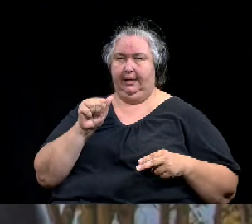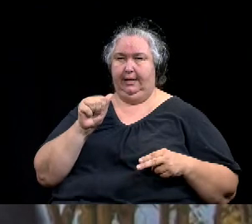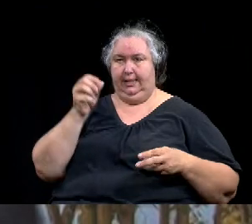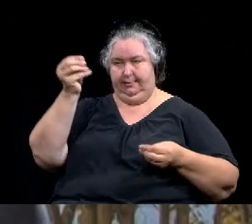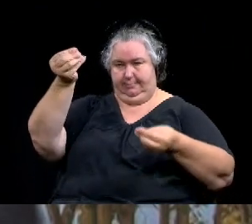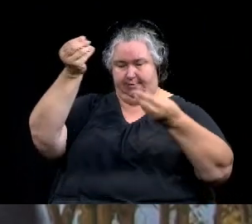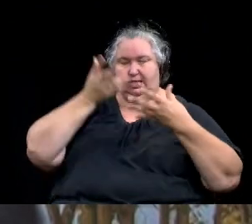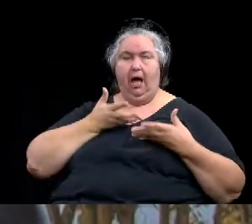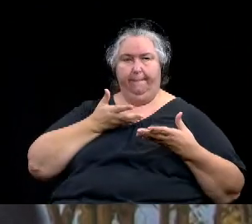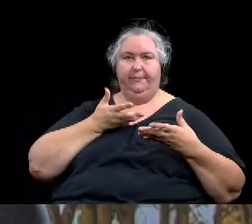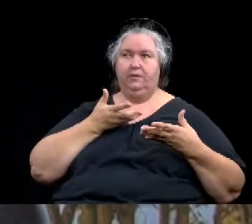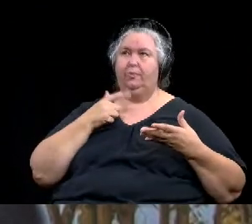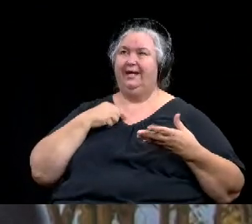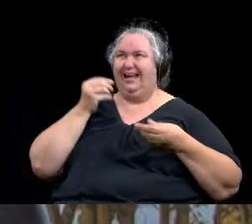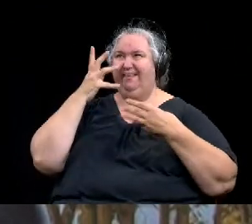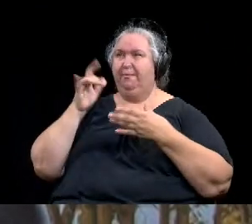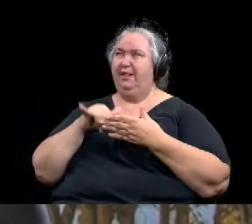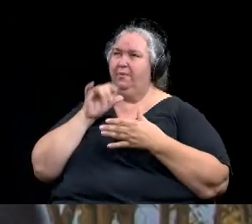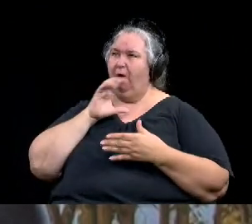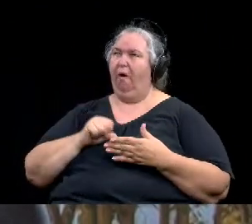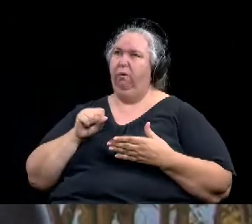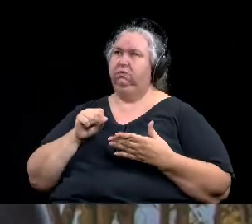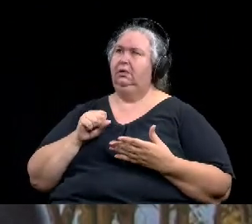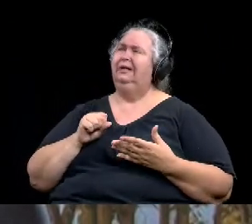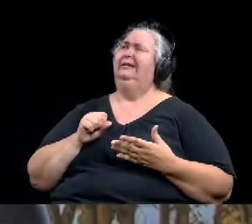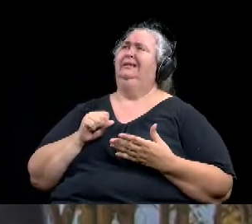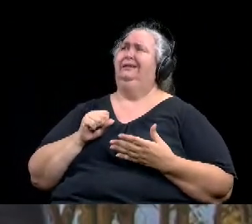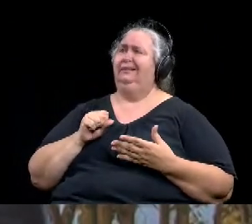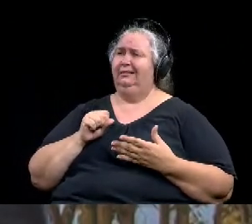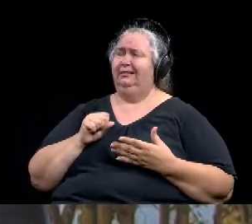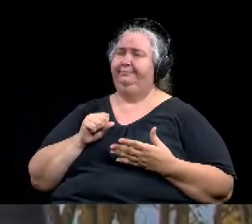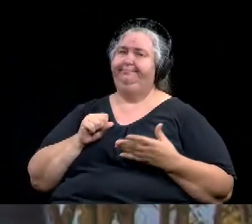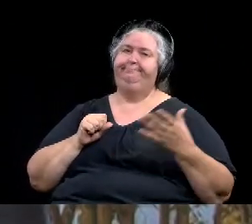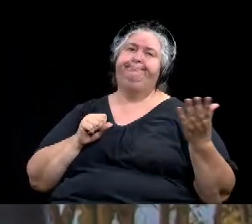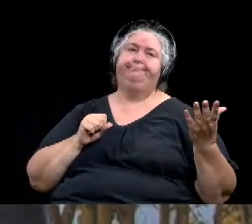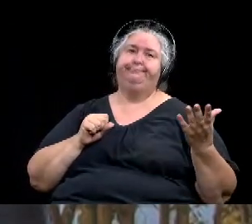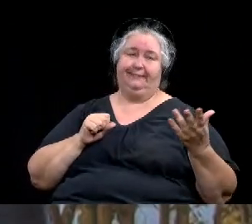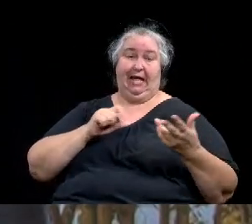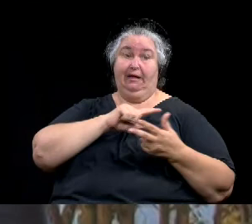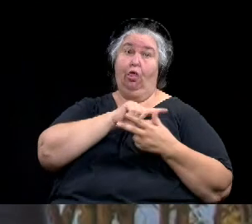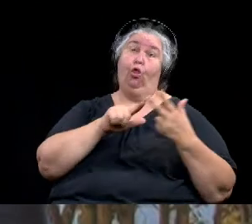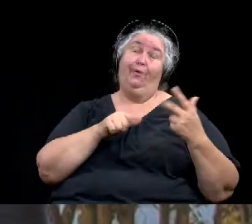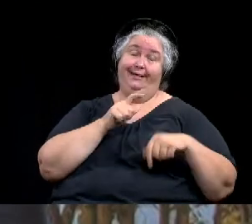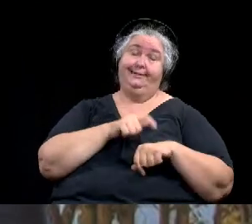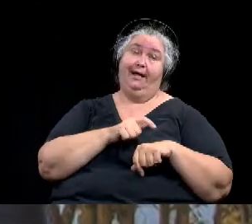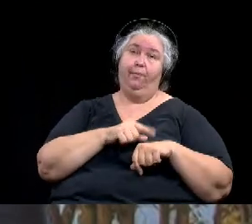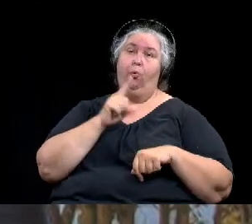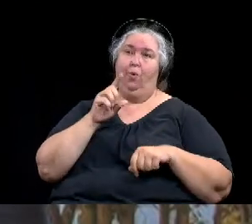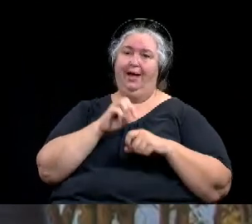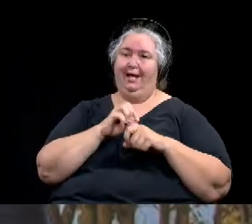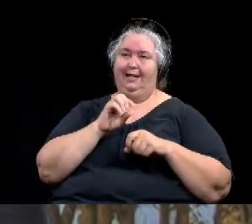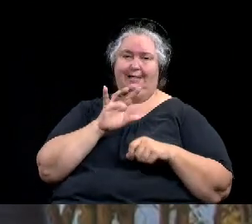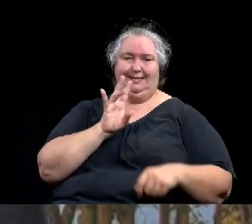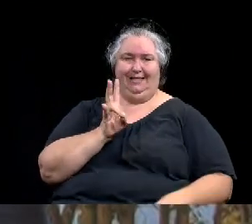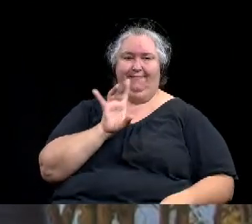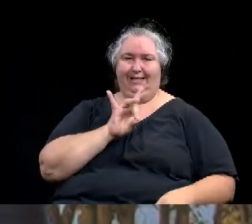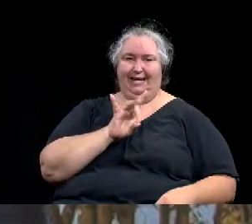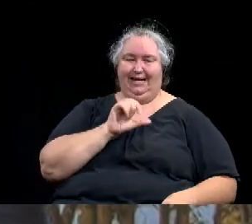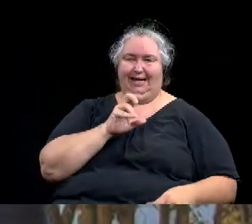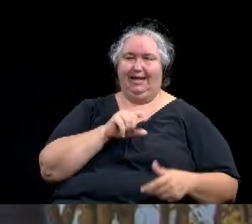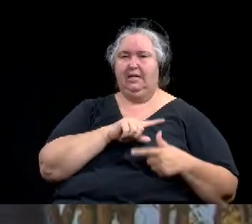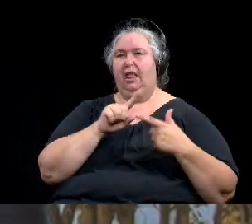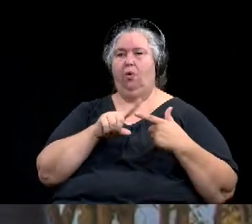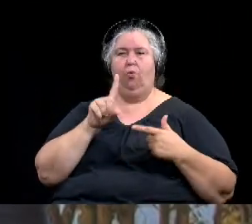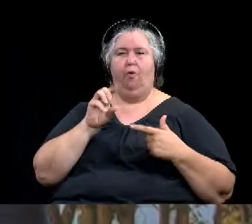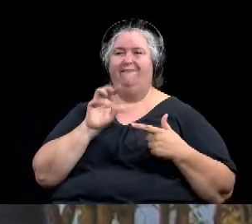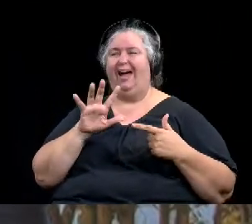old and stale. And in all, let's see, one of those was 78 cases, one was 105